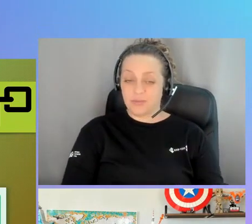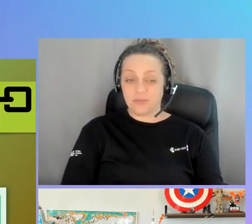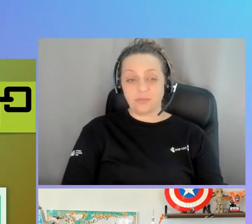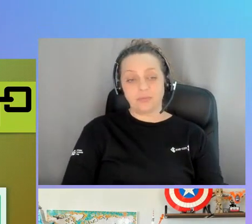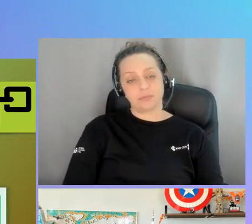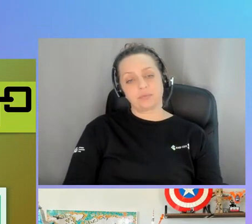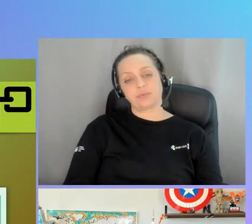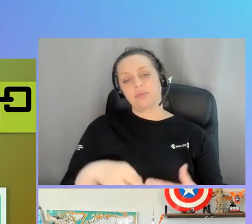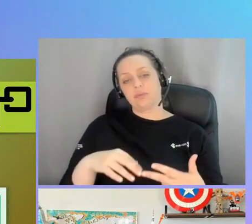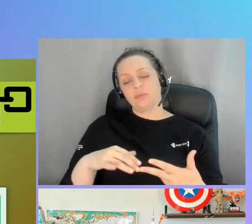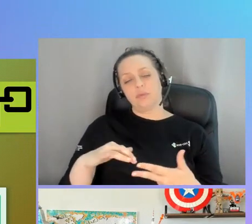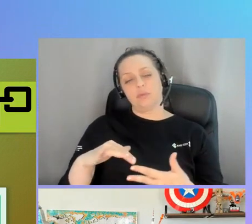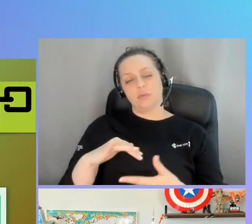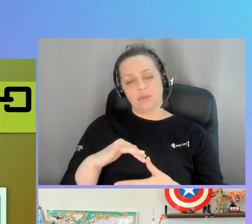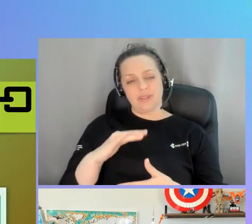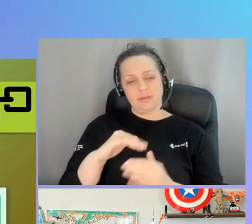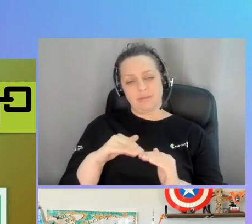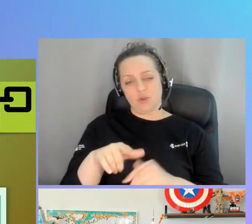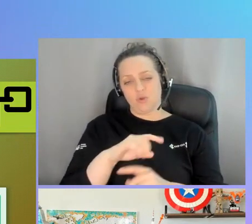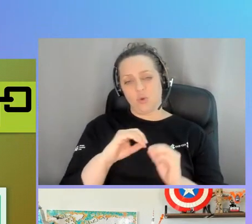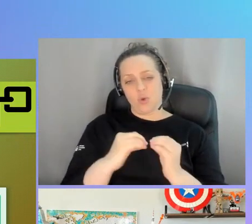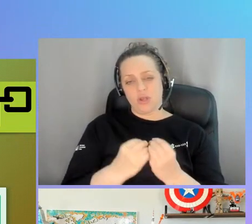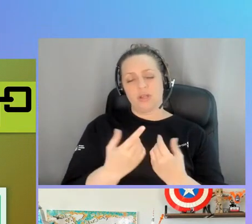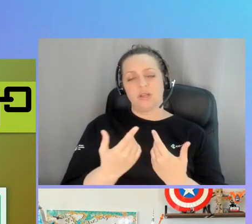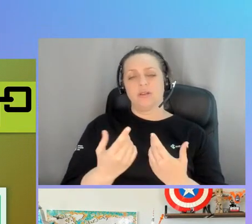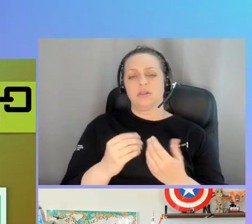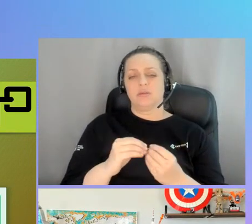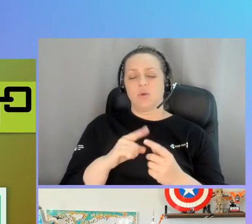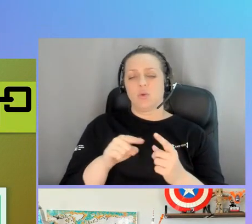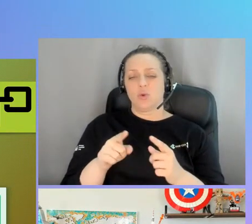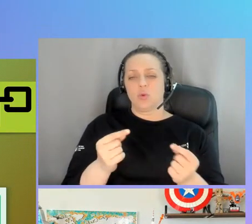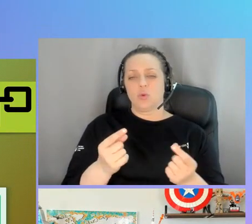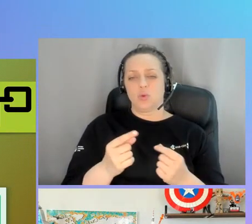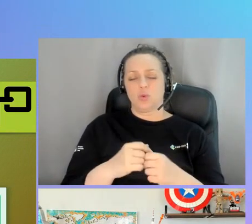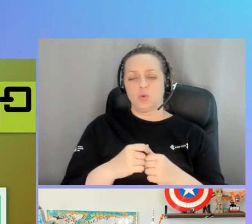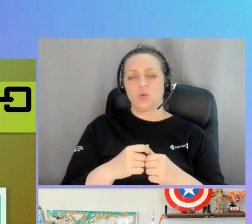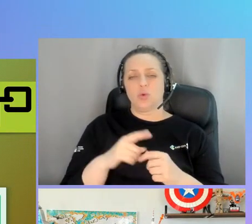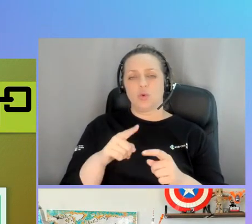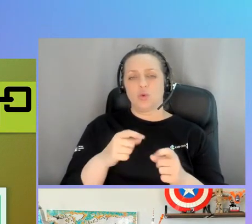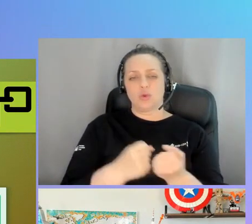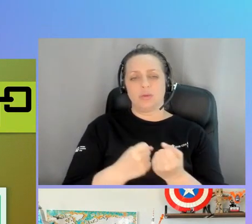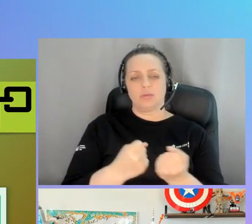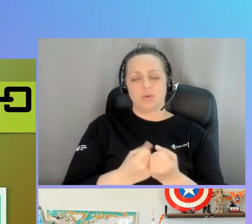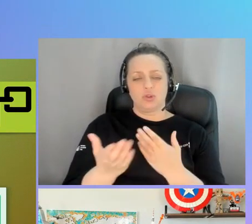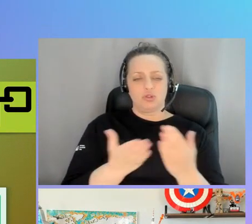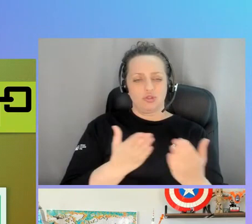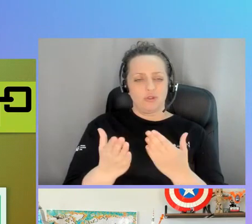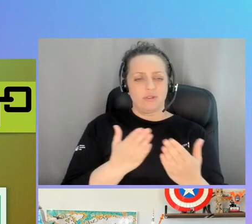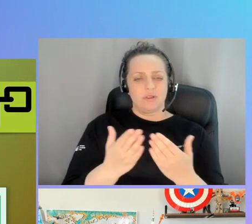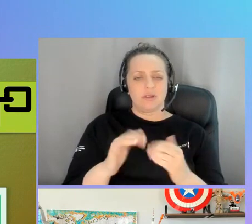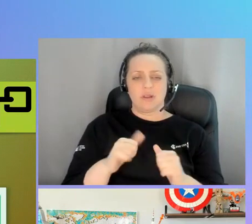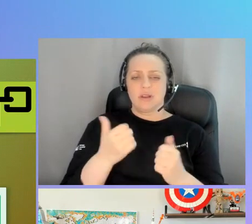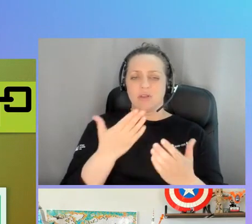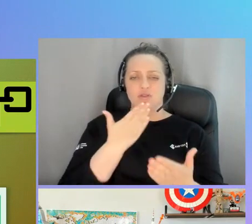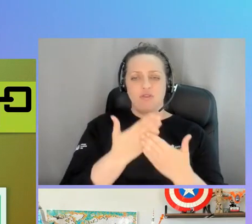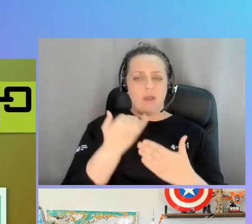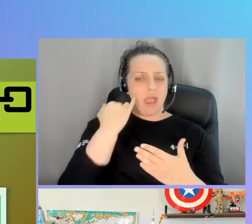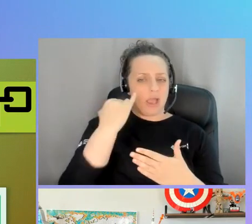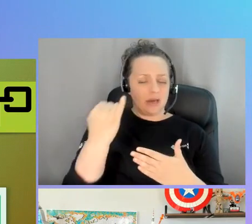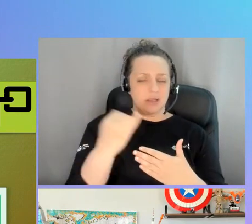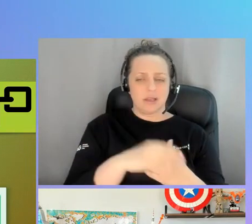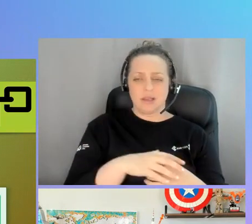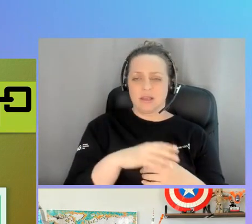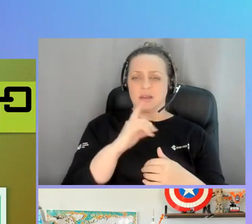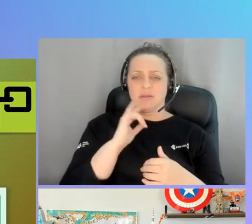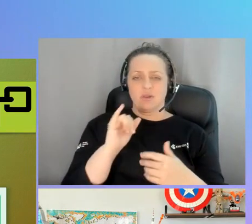then lastly, once again, depending on your organization and kind of what you do, your support services may be another good idea for a